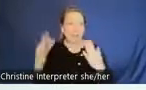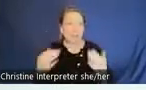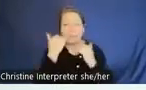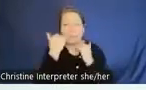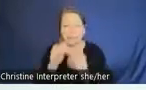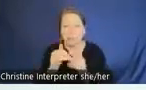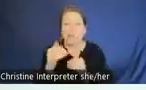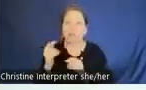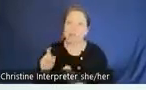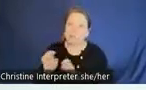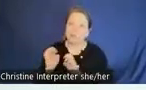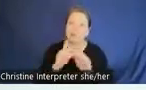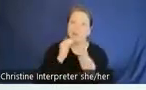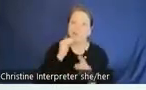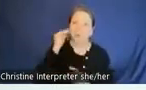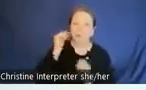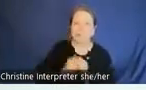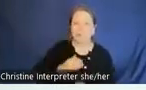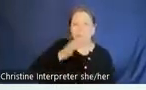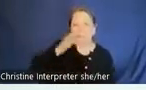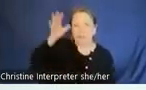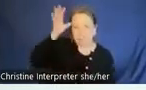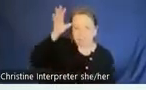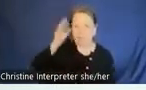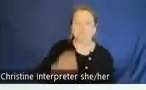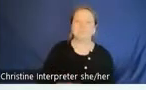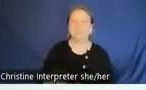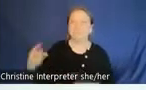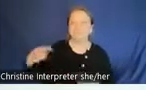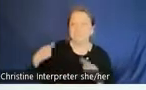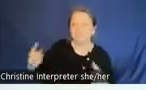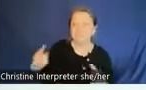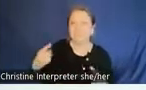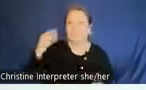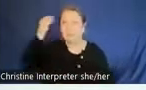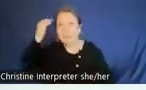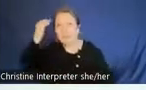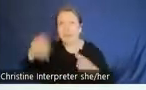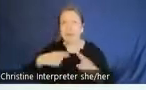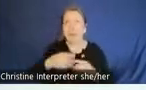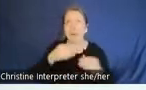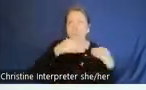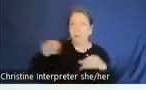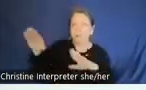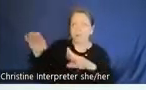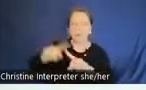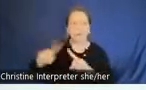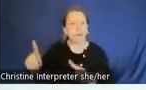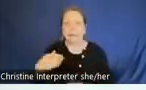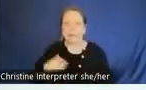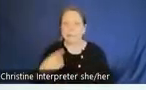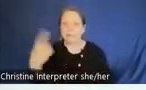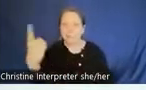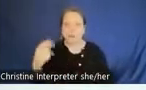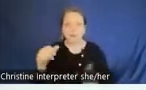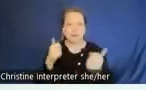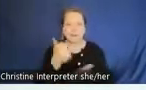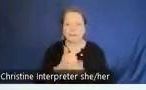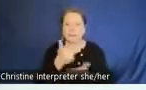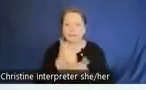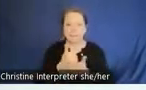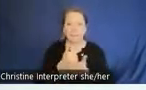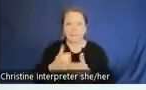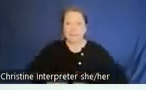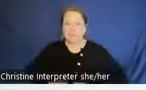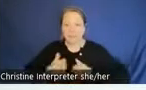parents. Since that time, I have considered moving out, but there's only one assisted living facility in my county for